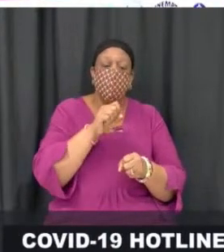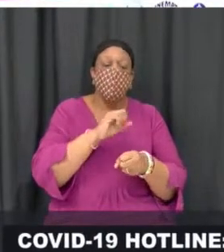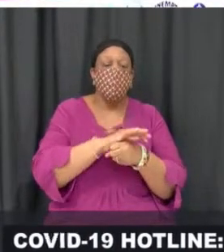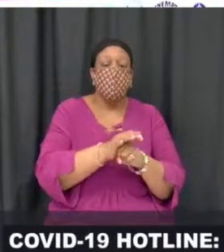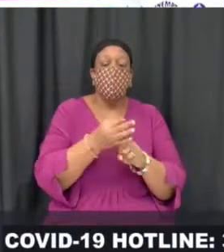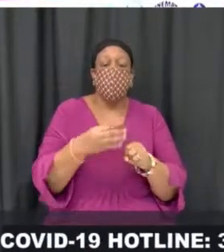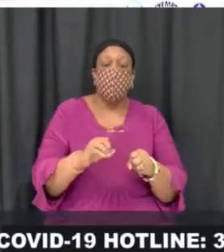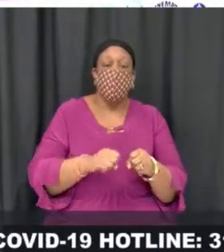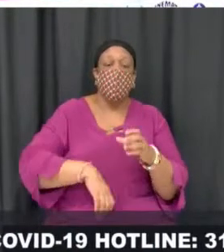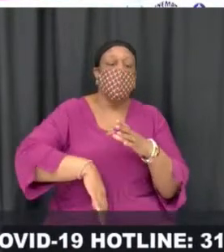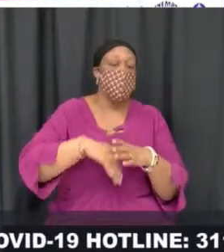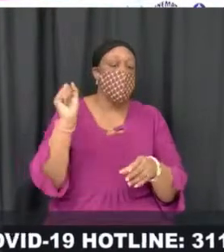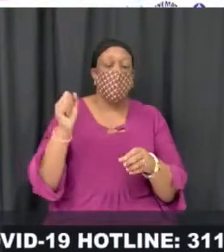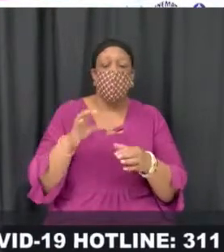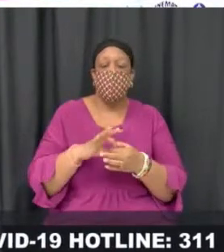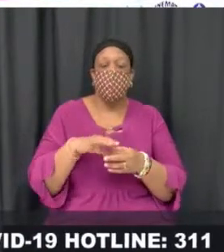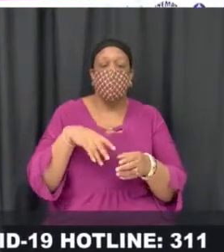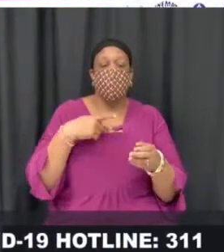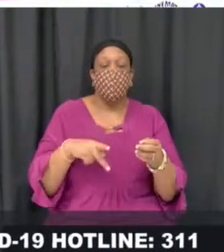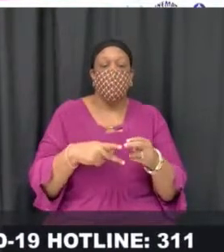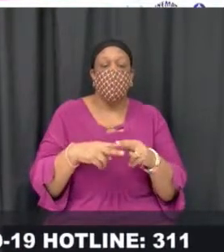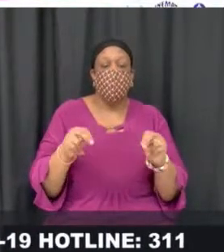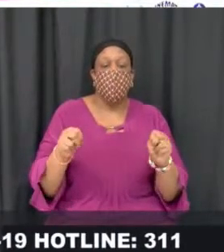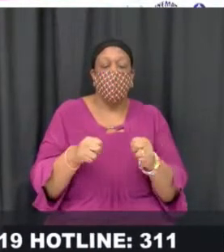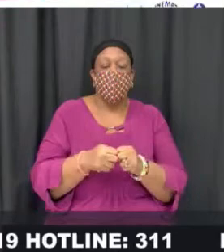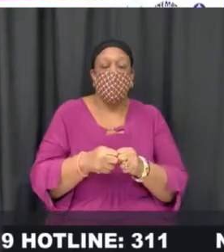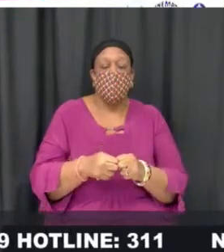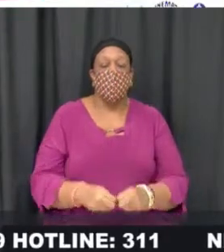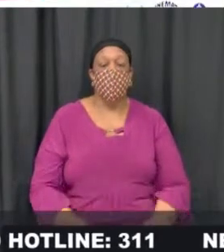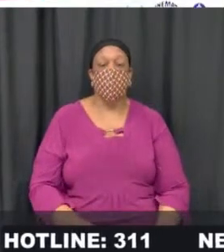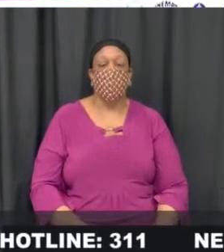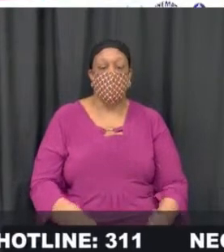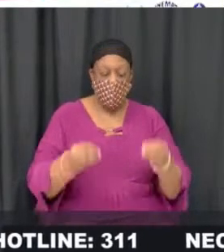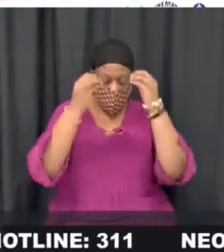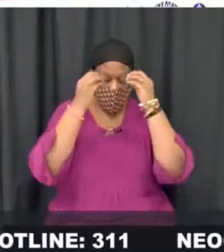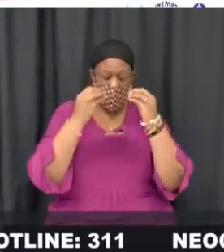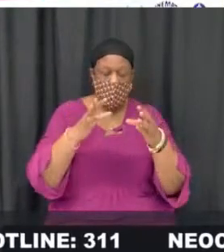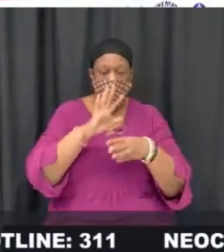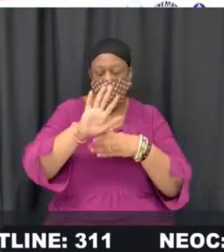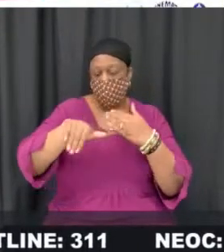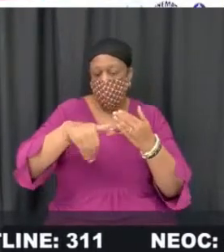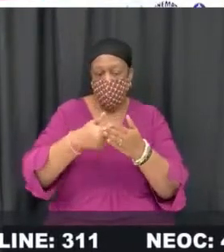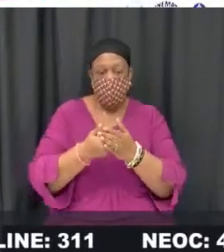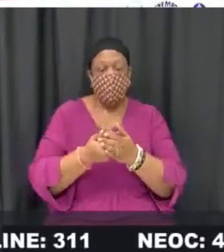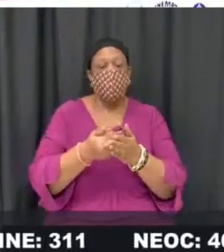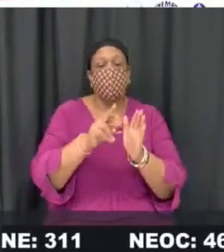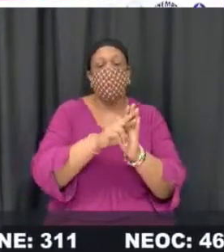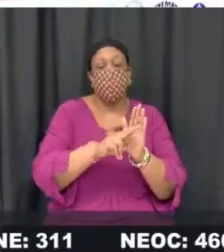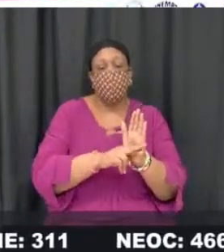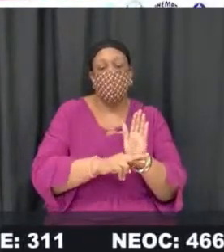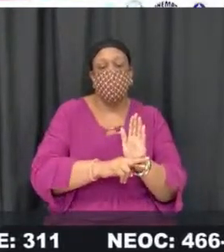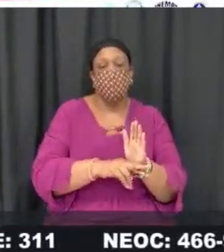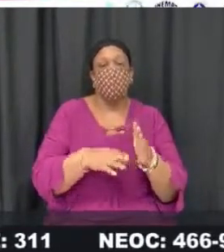the stipulations of the regulations and all the protocols as you so know by now. Thank